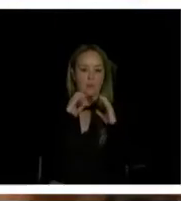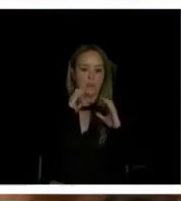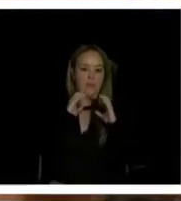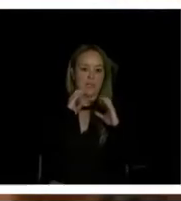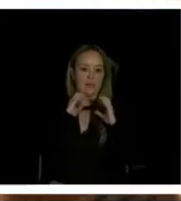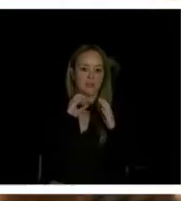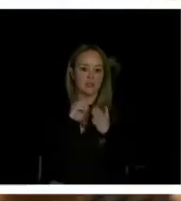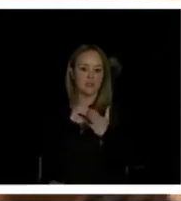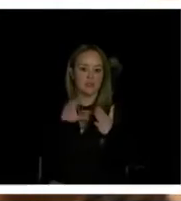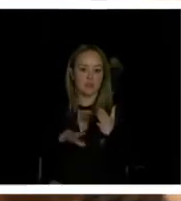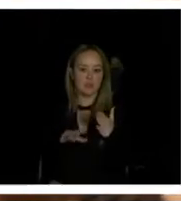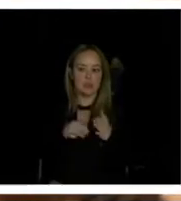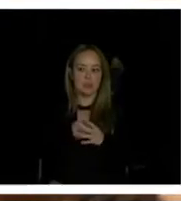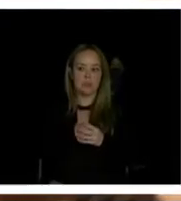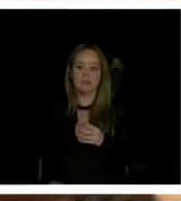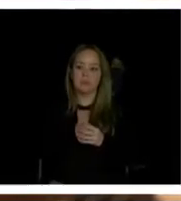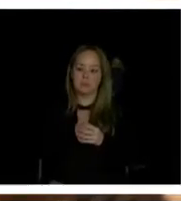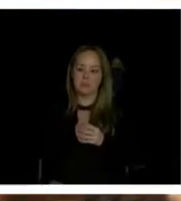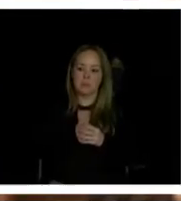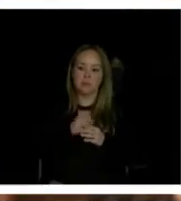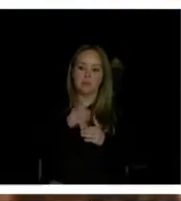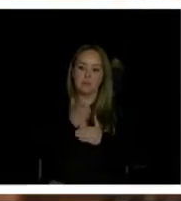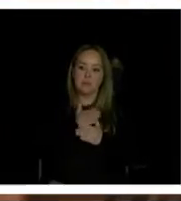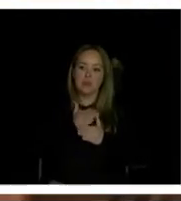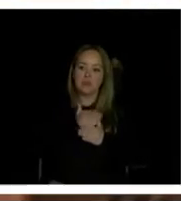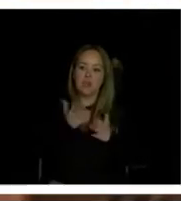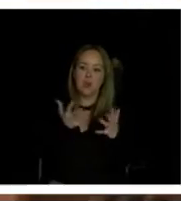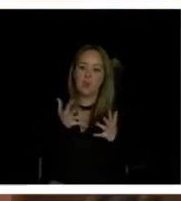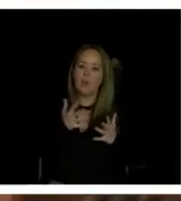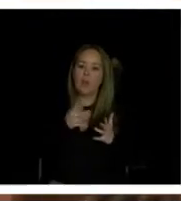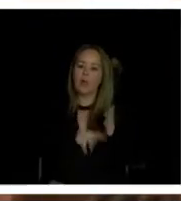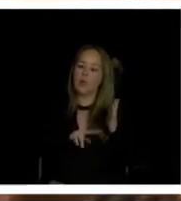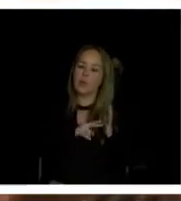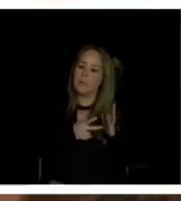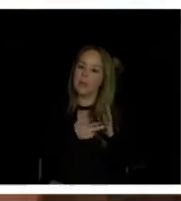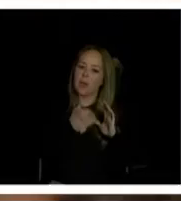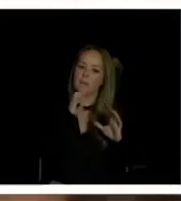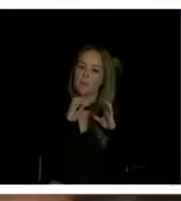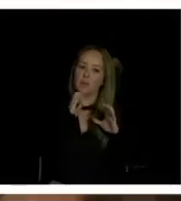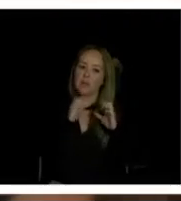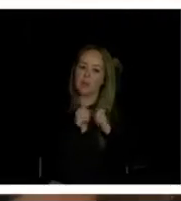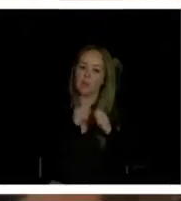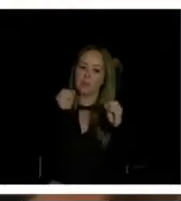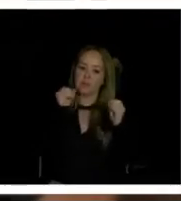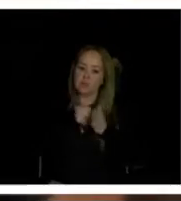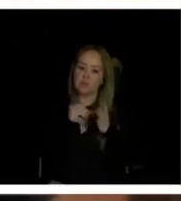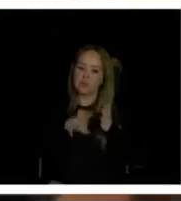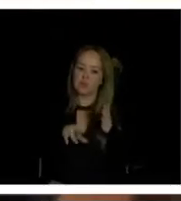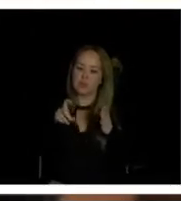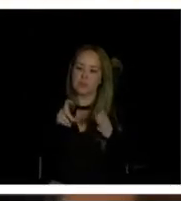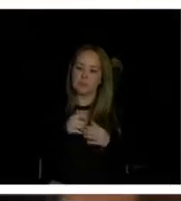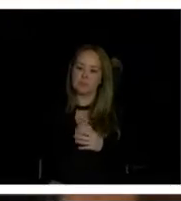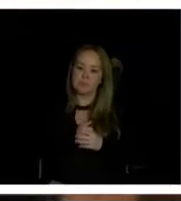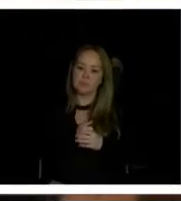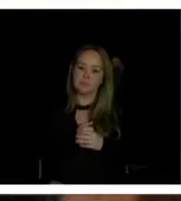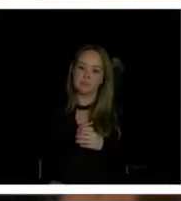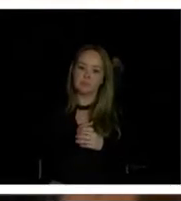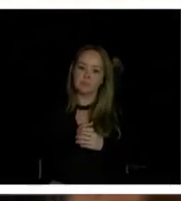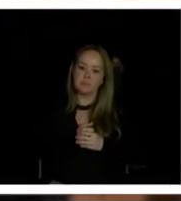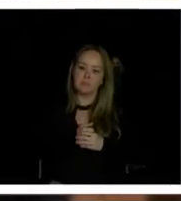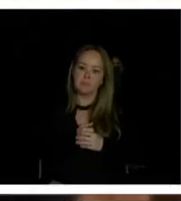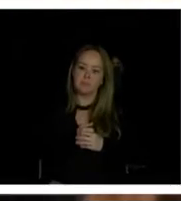communication with students. All right, can you share a little bit more about what you mean by communication with students?